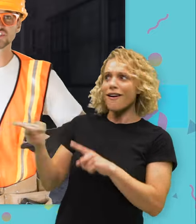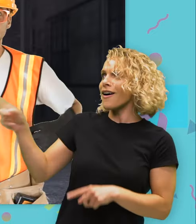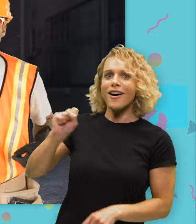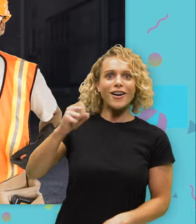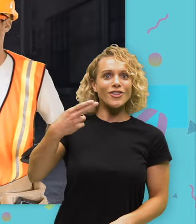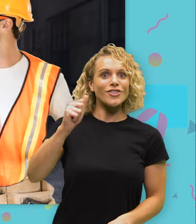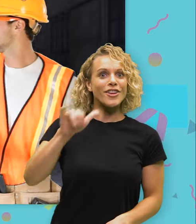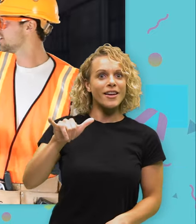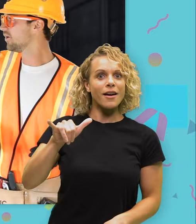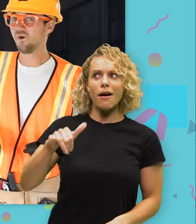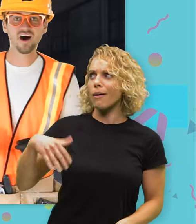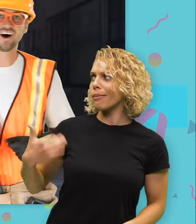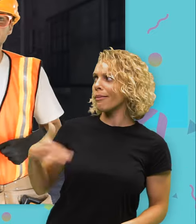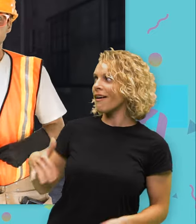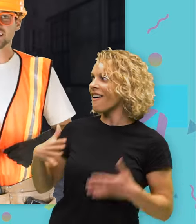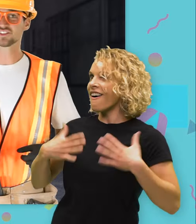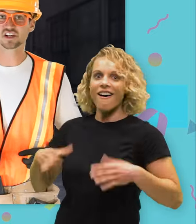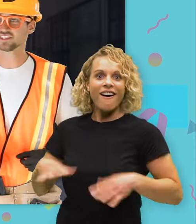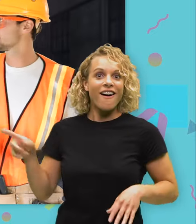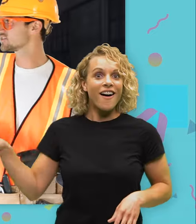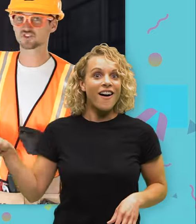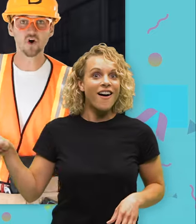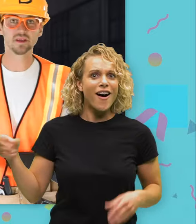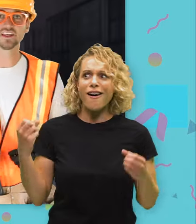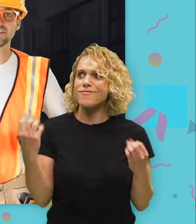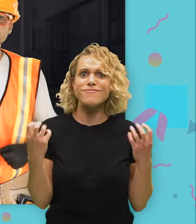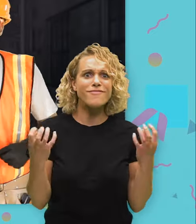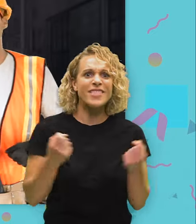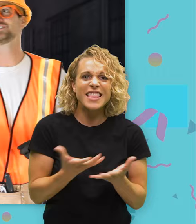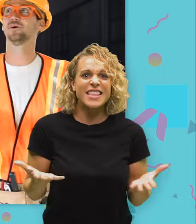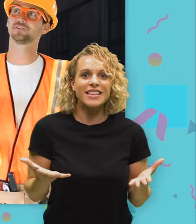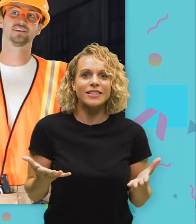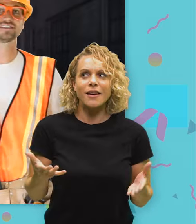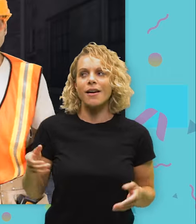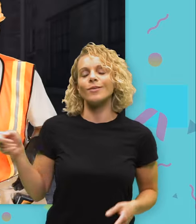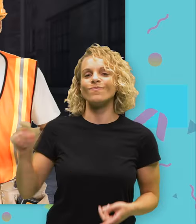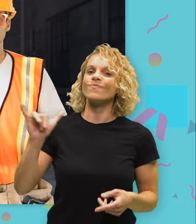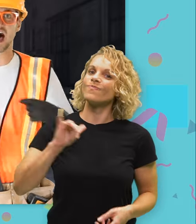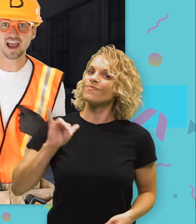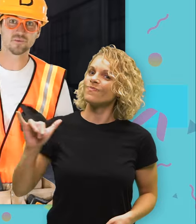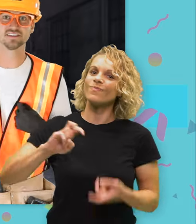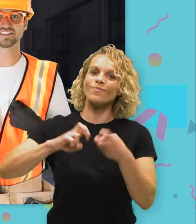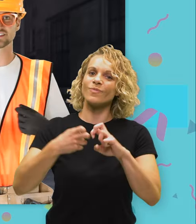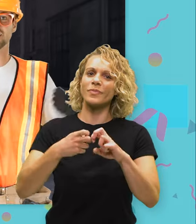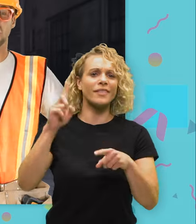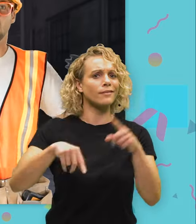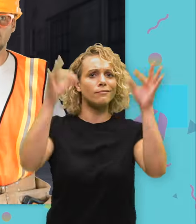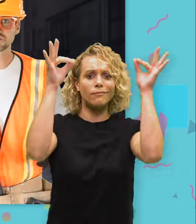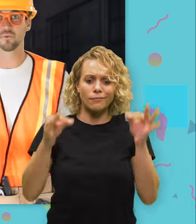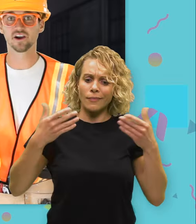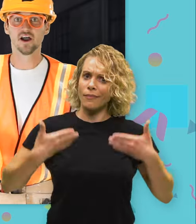my friend Shay. Wow, he's dressing up as so many things. He's going through the same problems I was